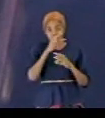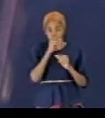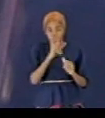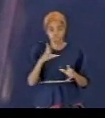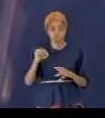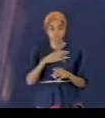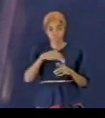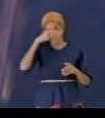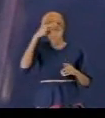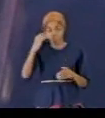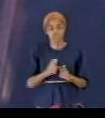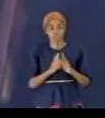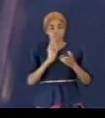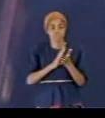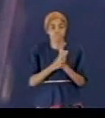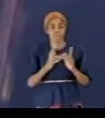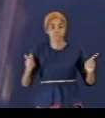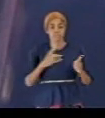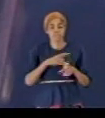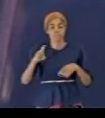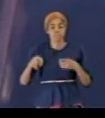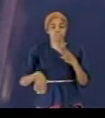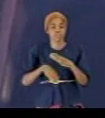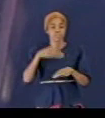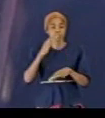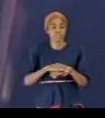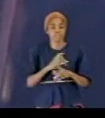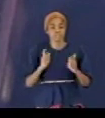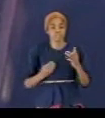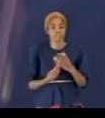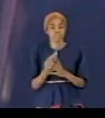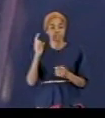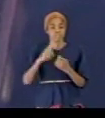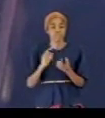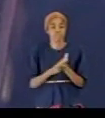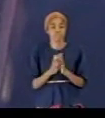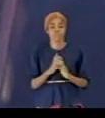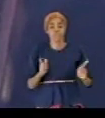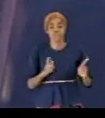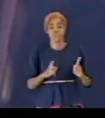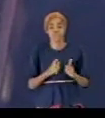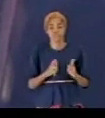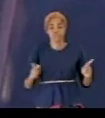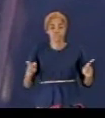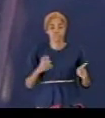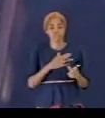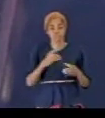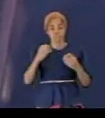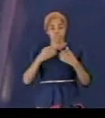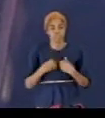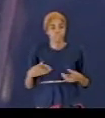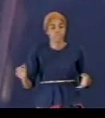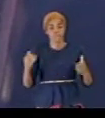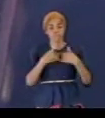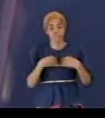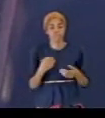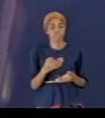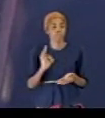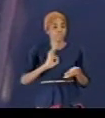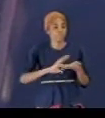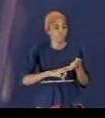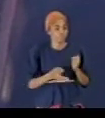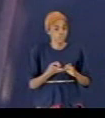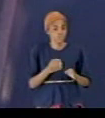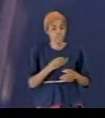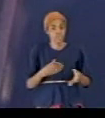went forward, and grew until he became very great. For he had possession of flocks, and possession of herds, and